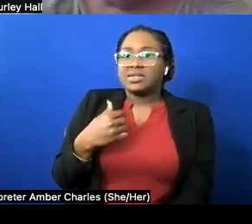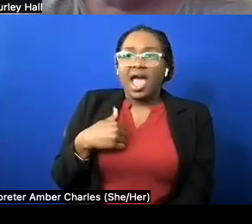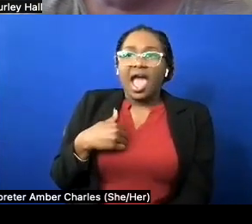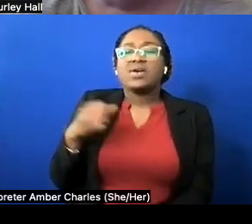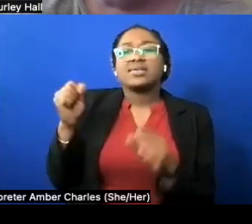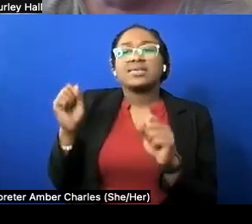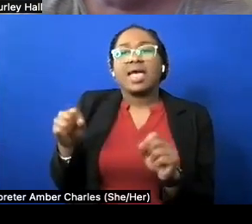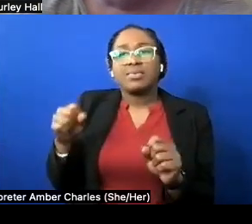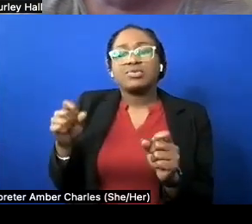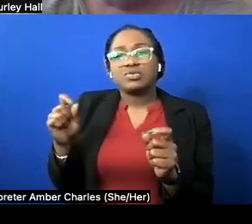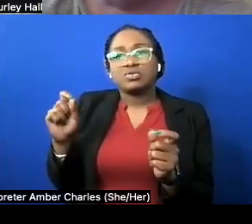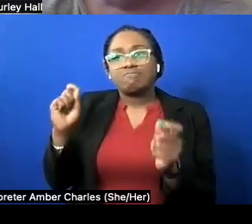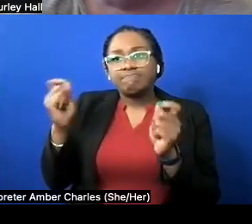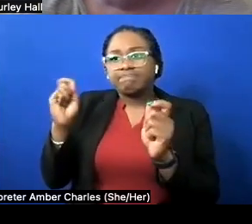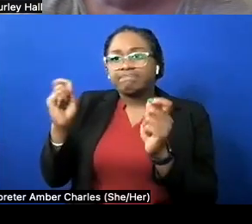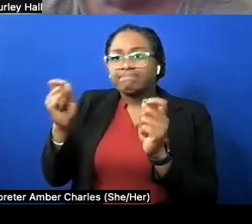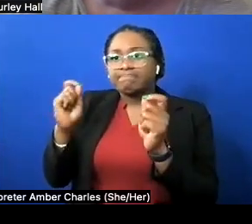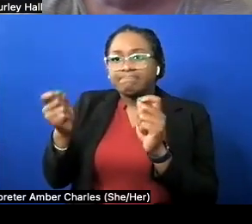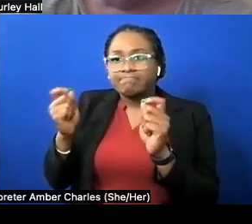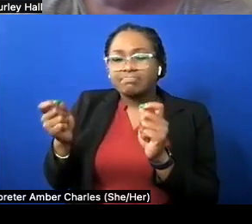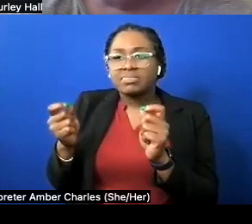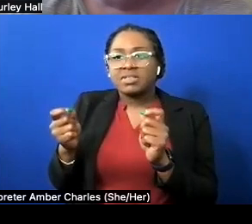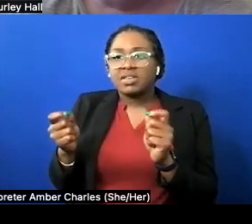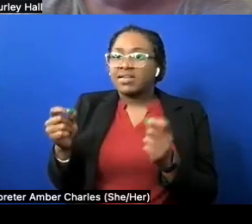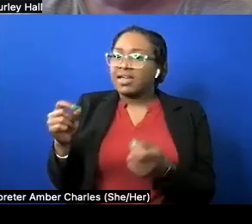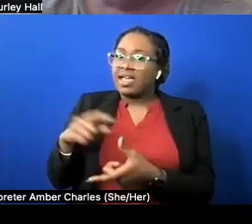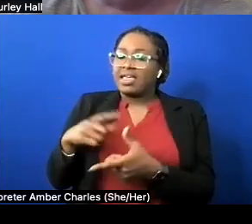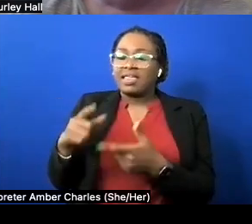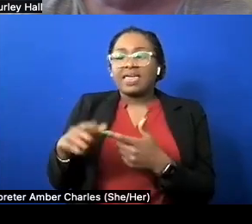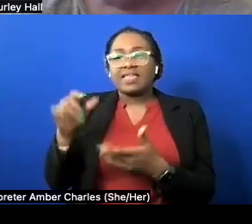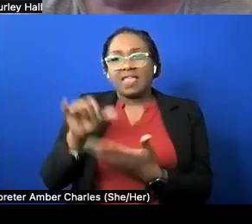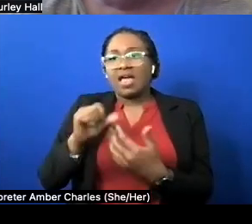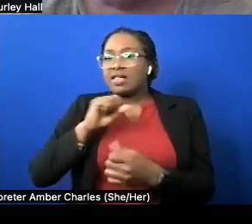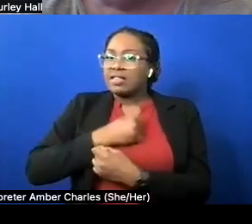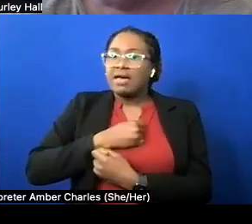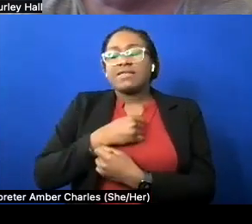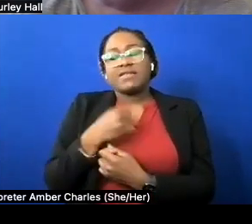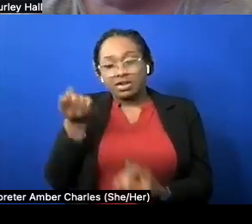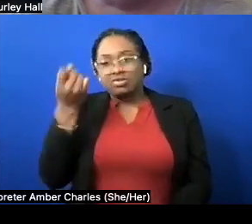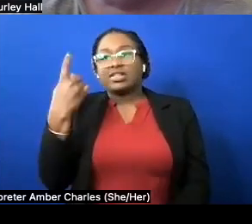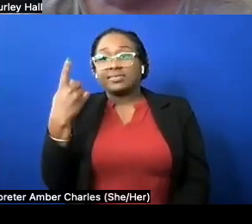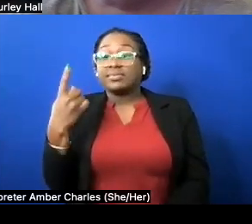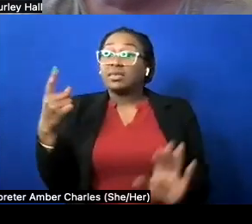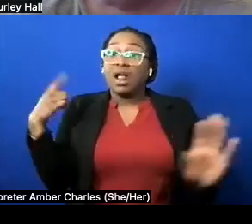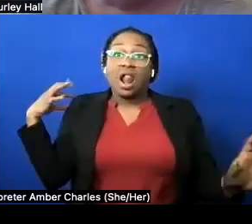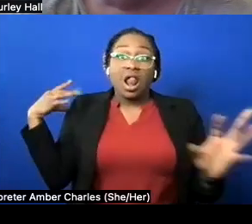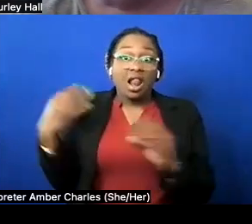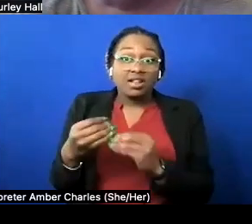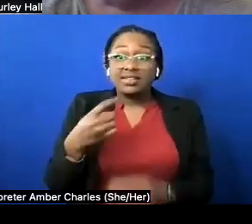to retroactively level set mine in the spirit of love and accountability once I came to that understanding. All that to say that a lot of